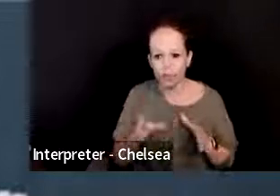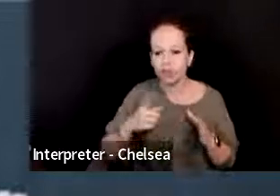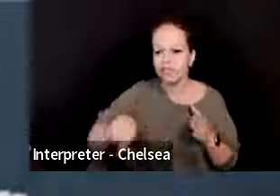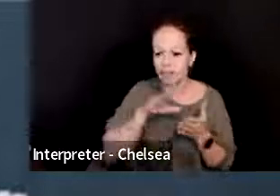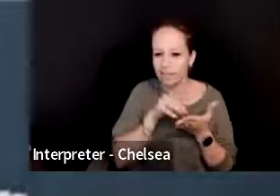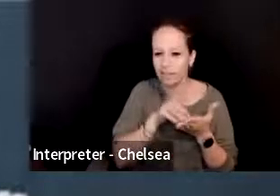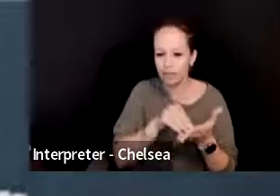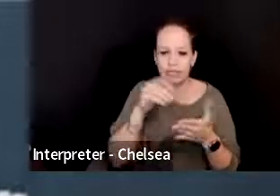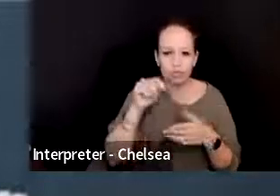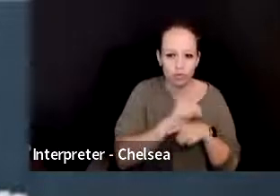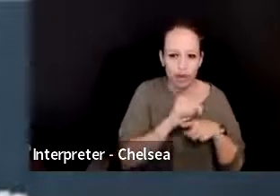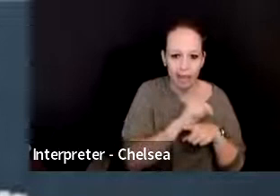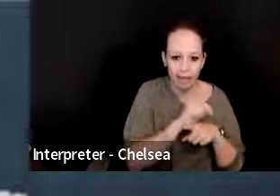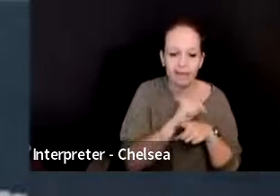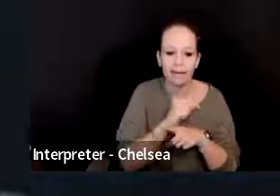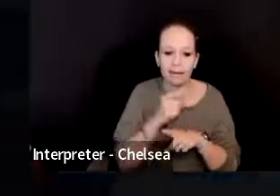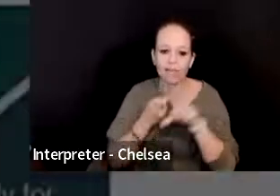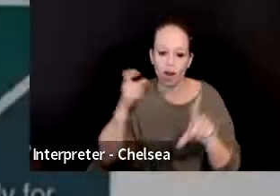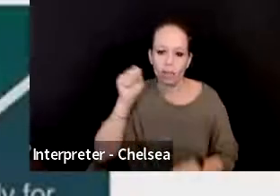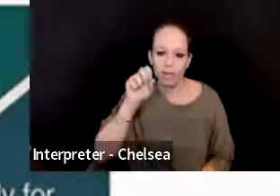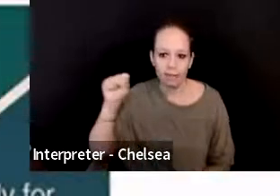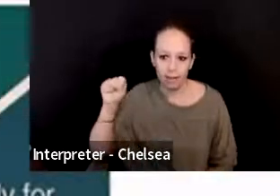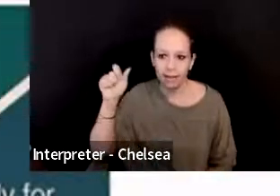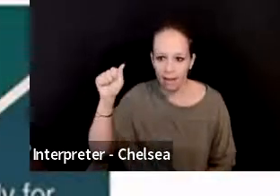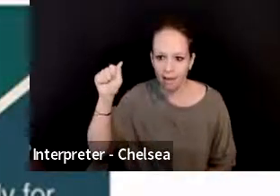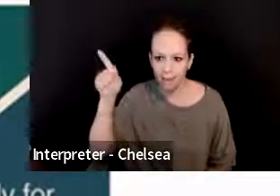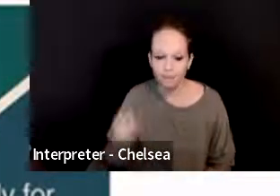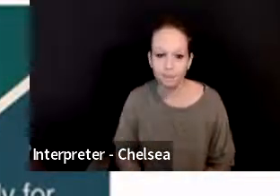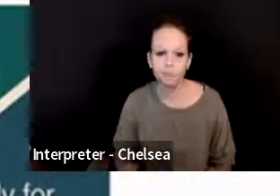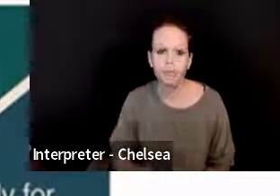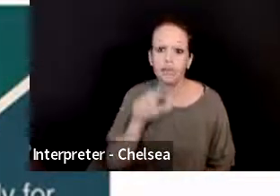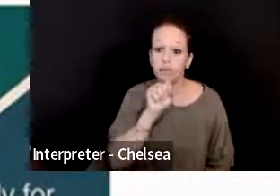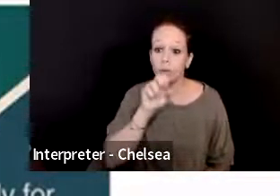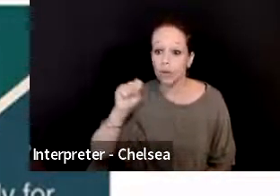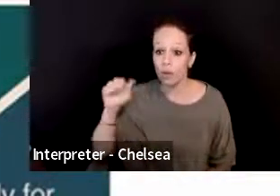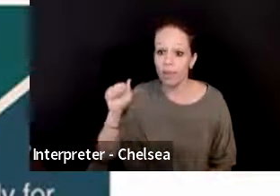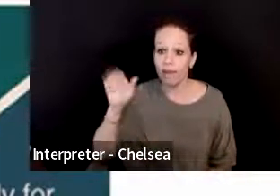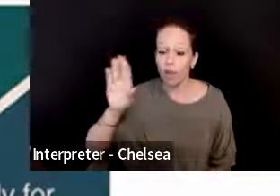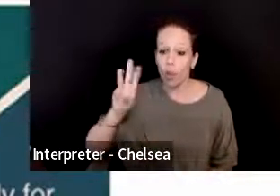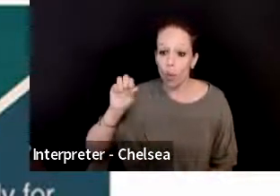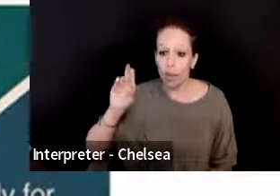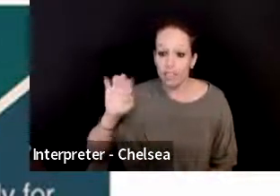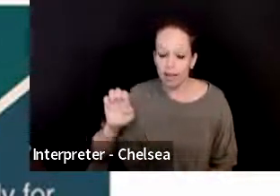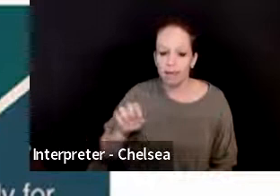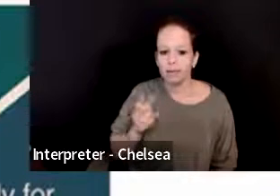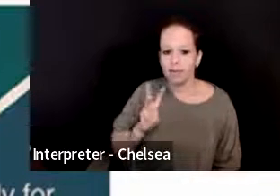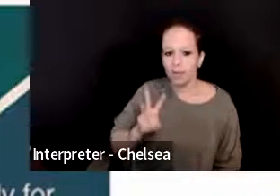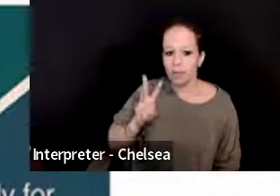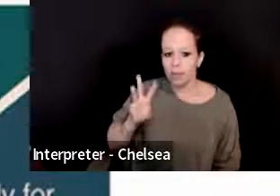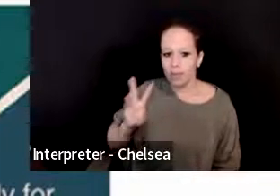by the Social Security Administration. Social Security's website at